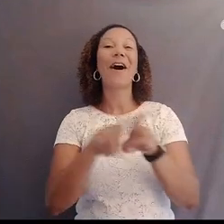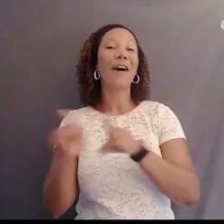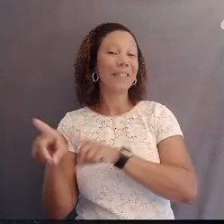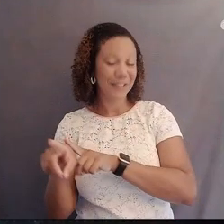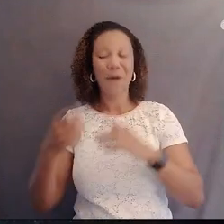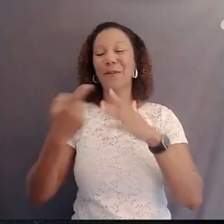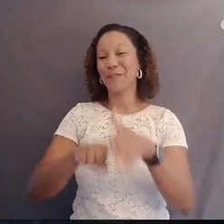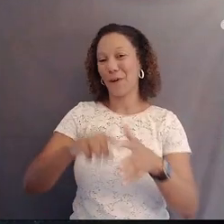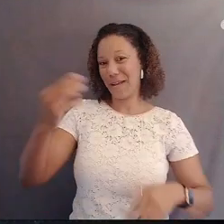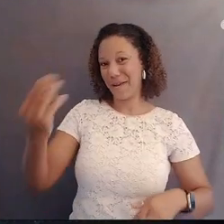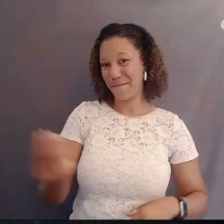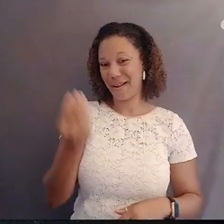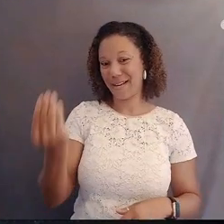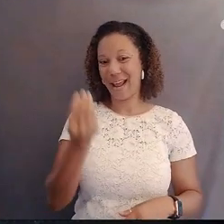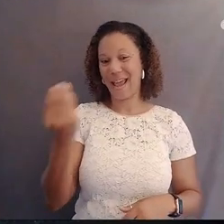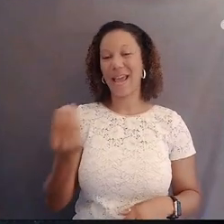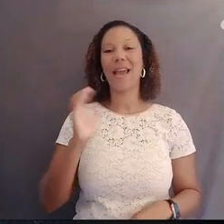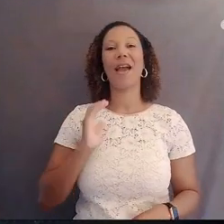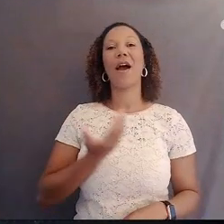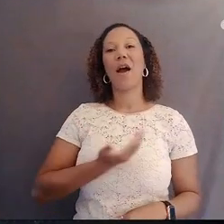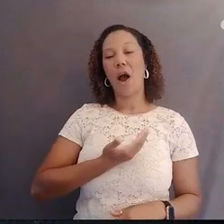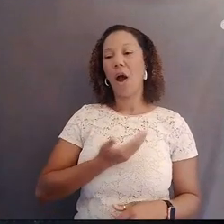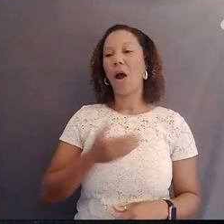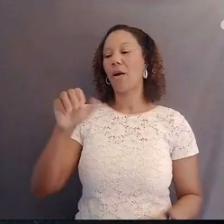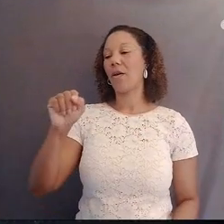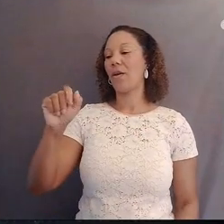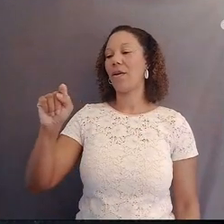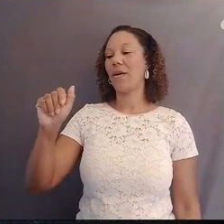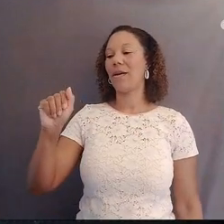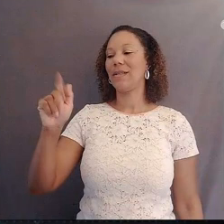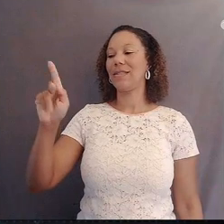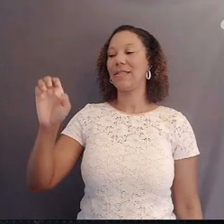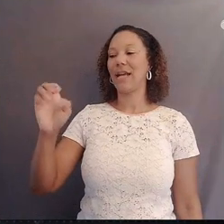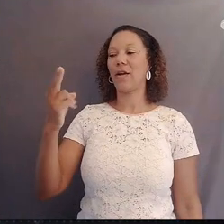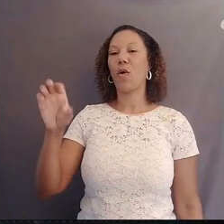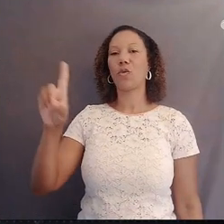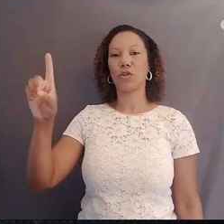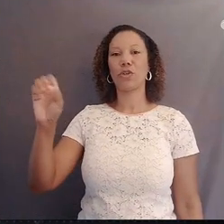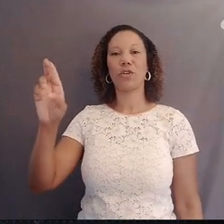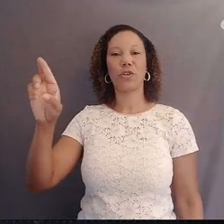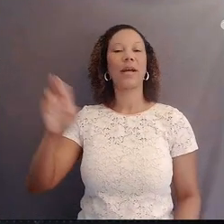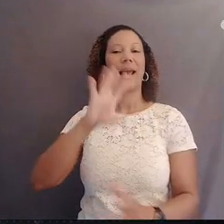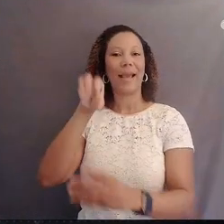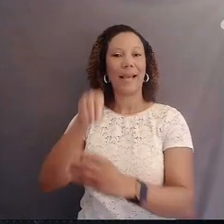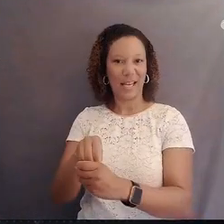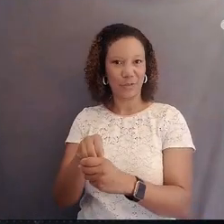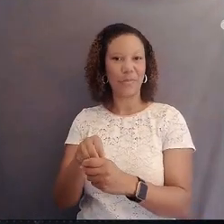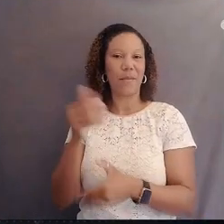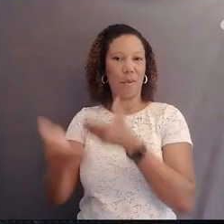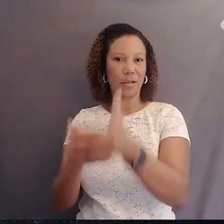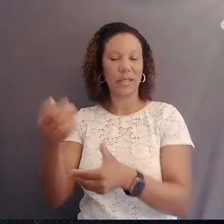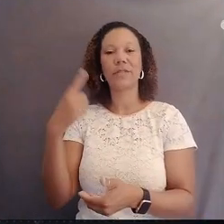on Monday as part of our stakeholder engagement process for the learning continuity and attendance plan for